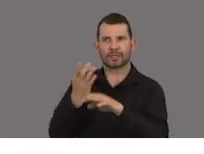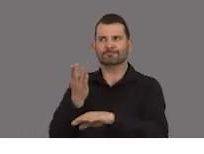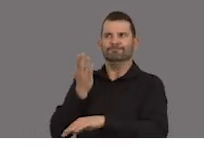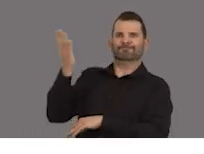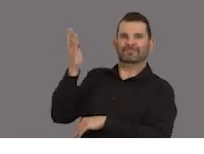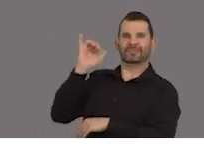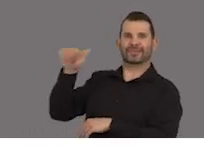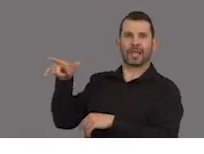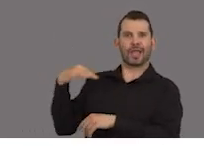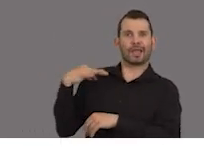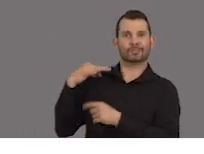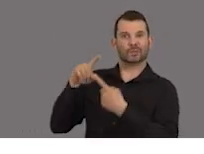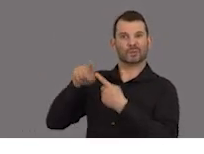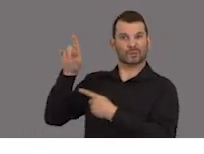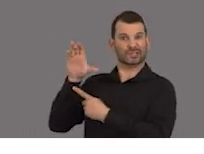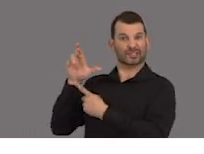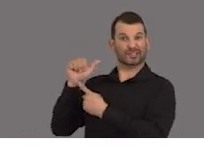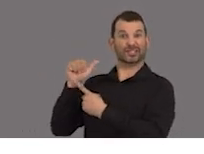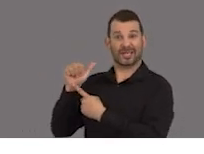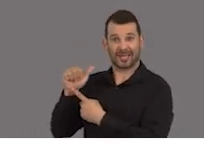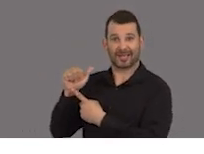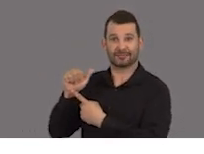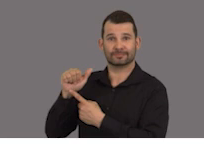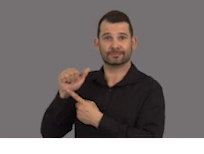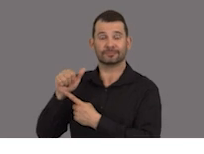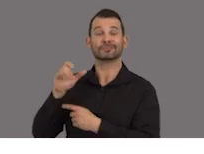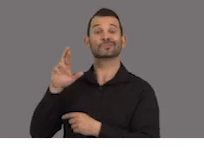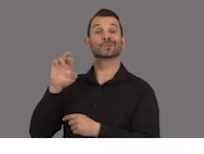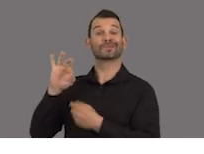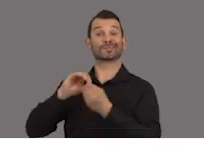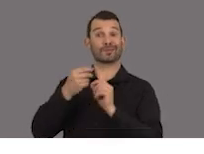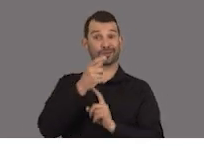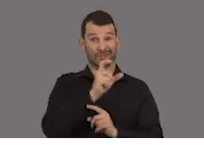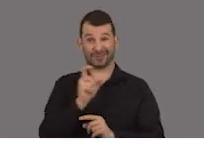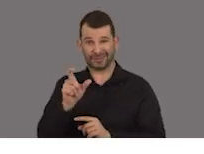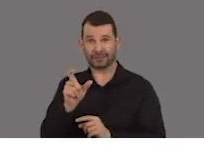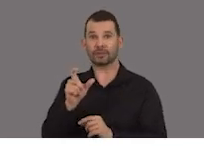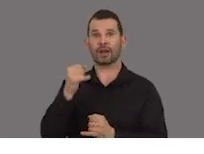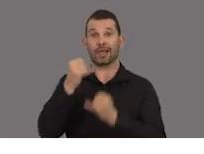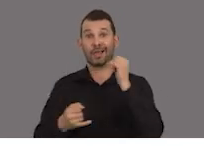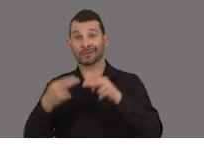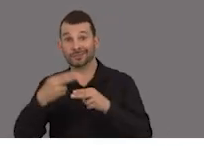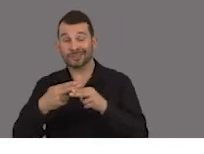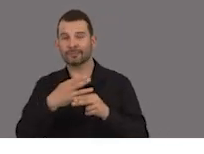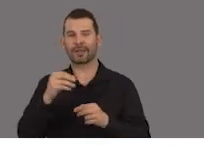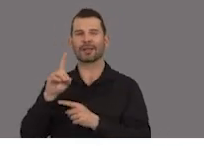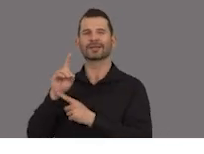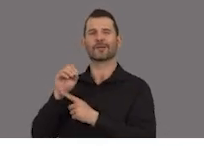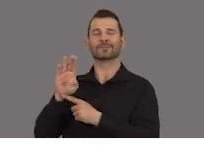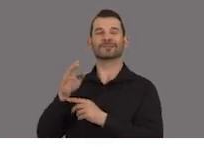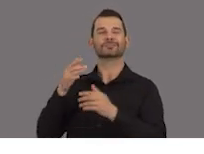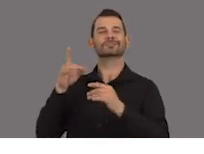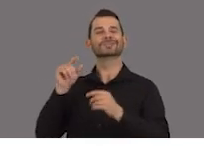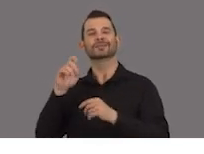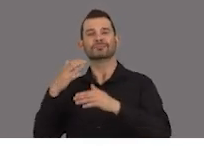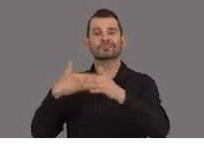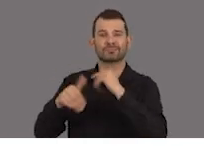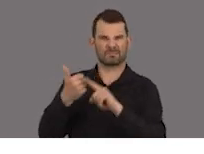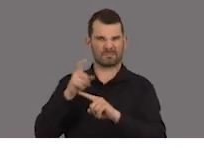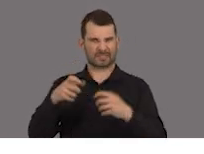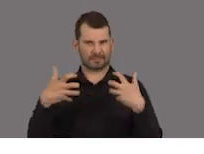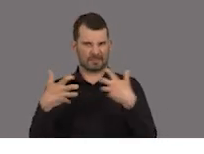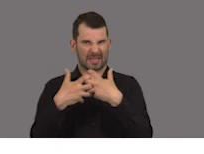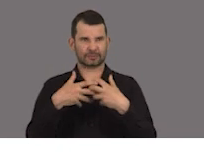to electronically submit the application form to the CRA. The reference number, last name, and date of